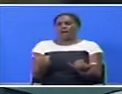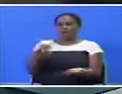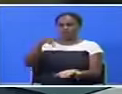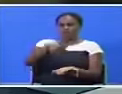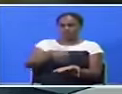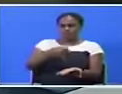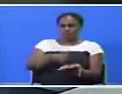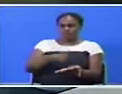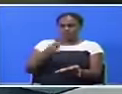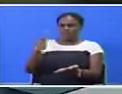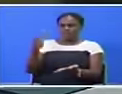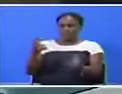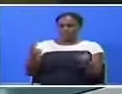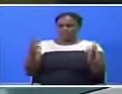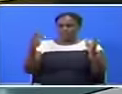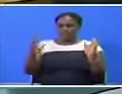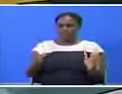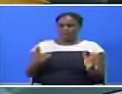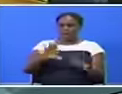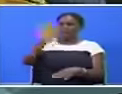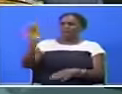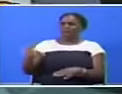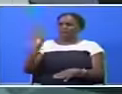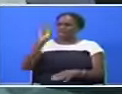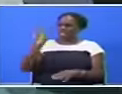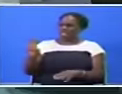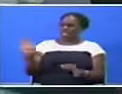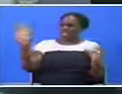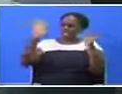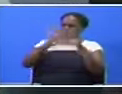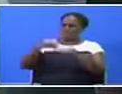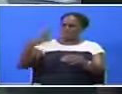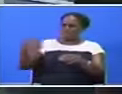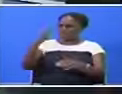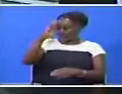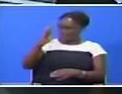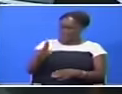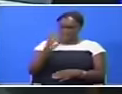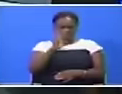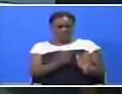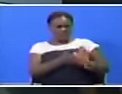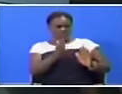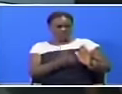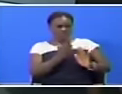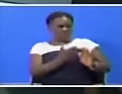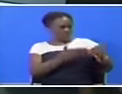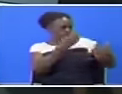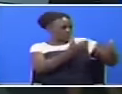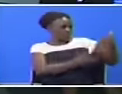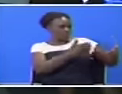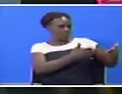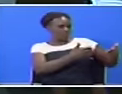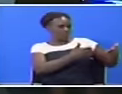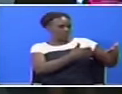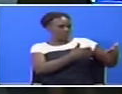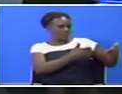the Kenya editor for Africa Check. He joins us every single week right here. So let's take a quick look at our Super Wall so that we can take a